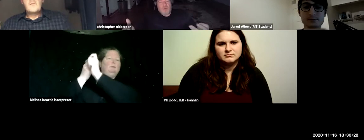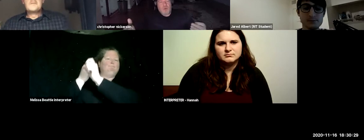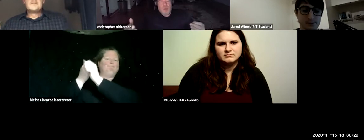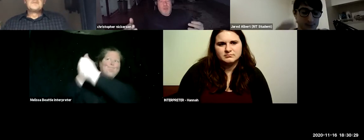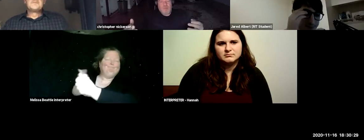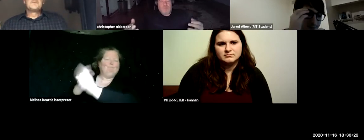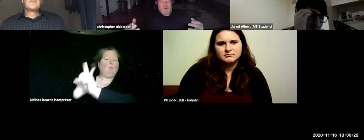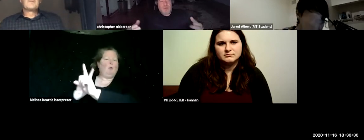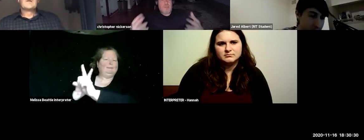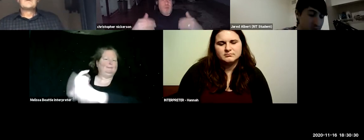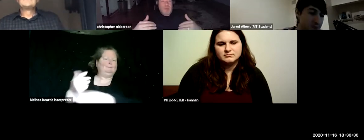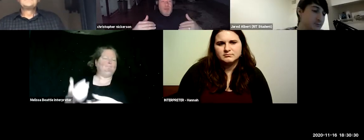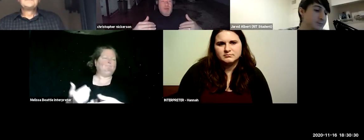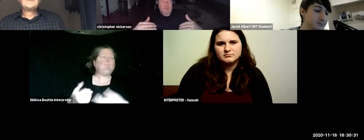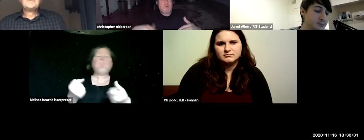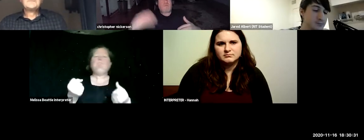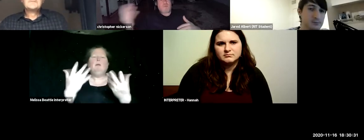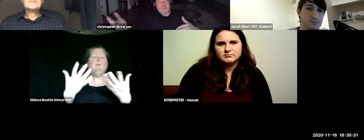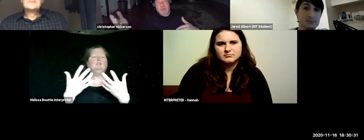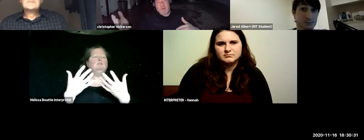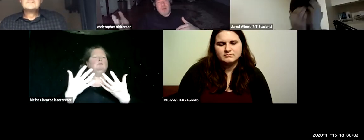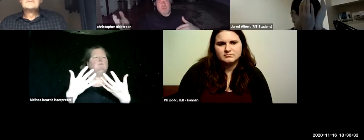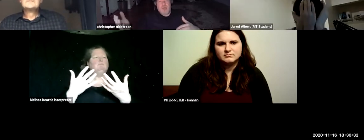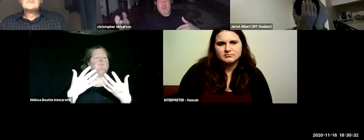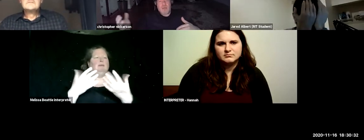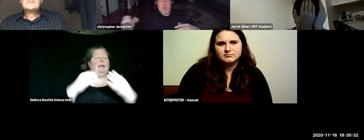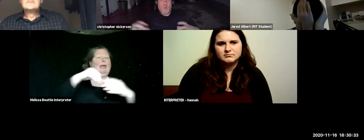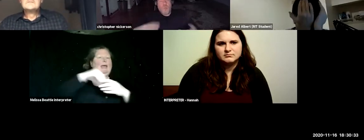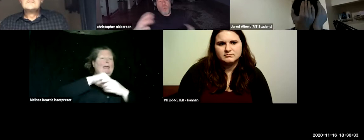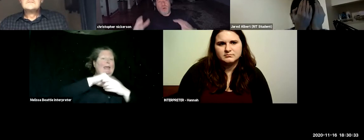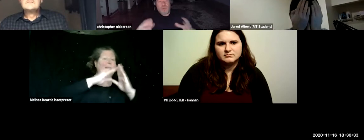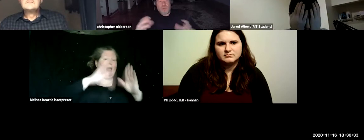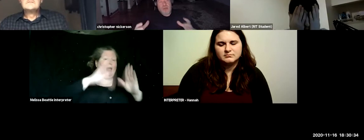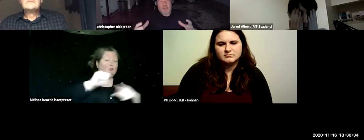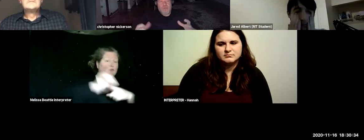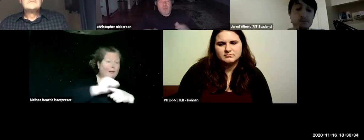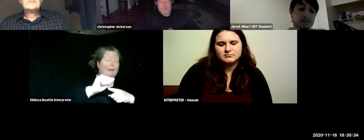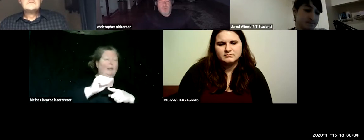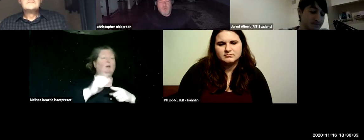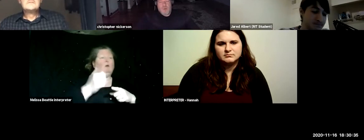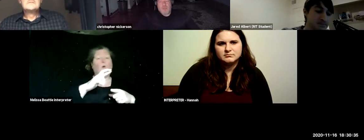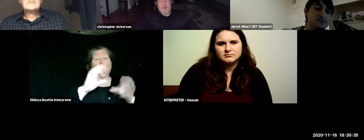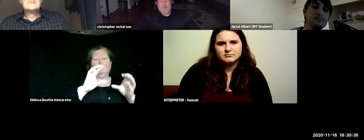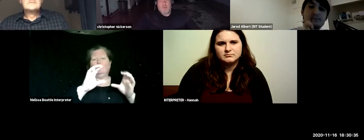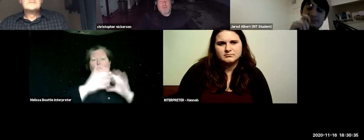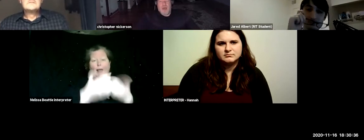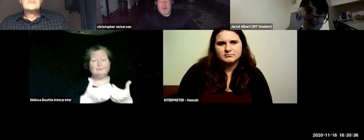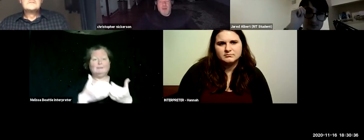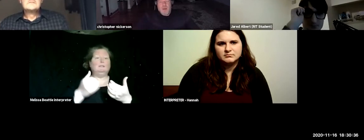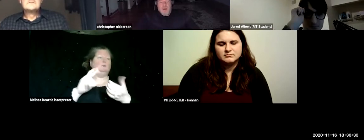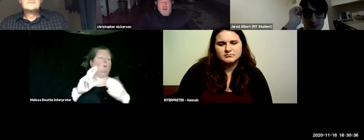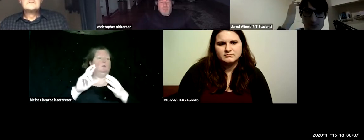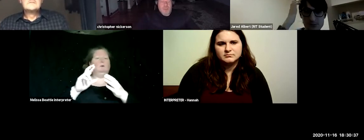be offered as far as, you know, maybe in-house stuff versus outside, you know, what are the training and development programs? And I think